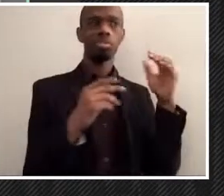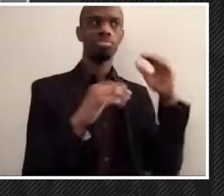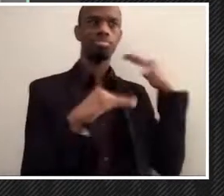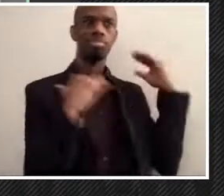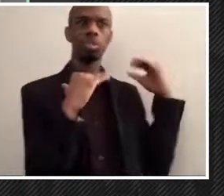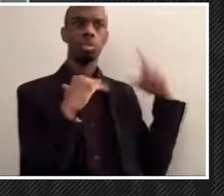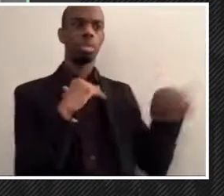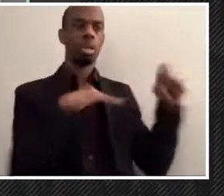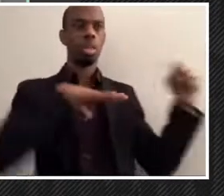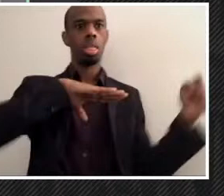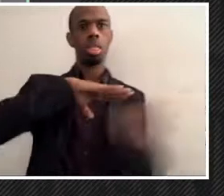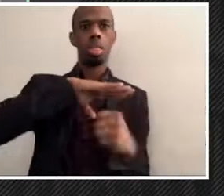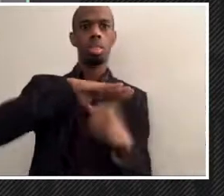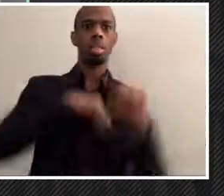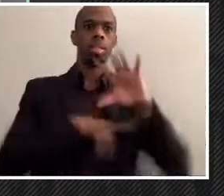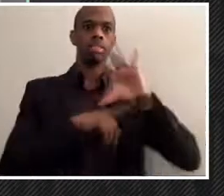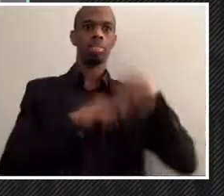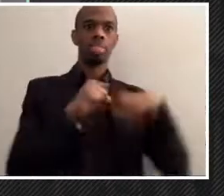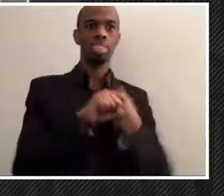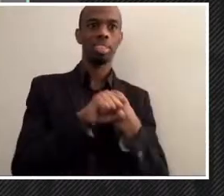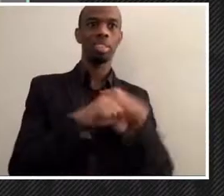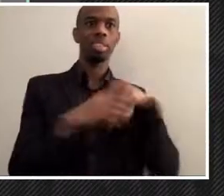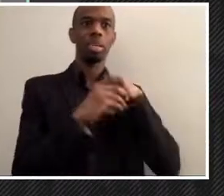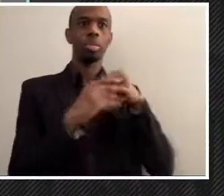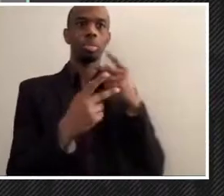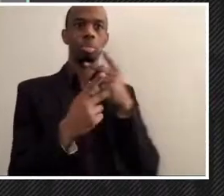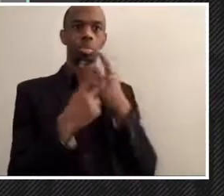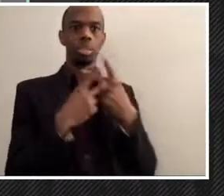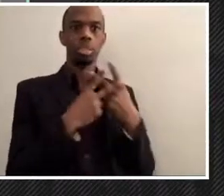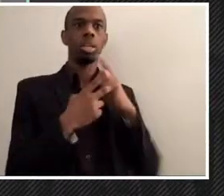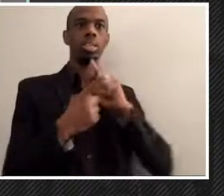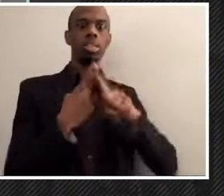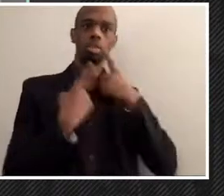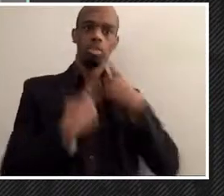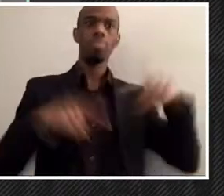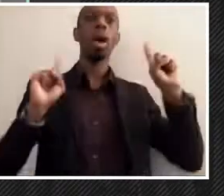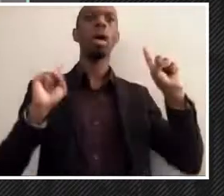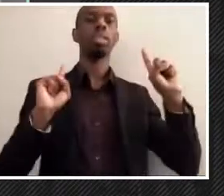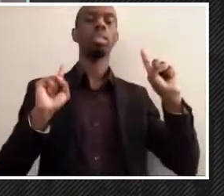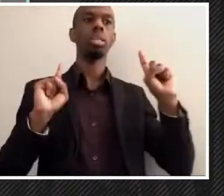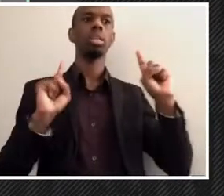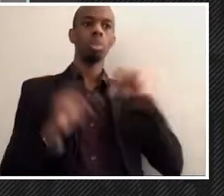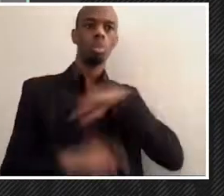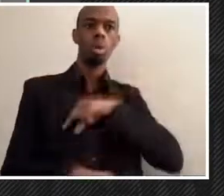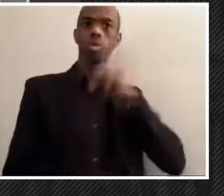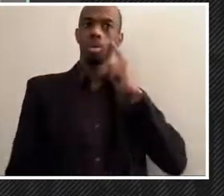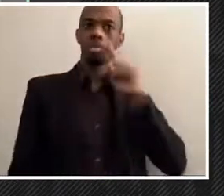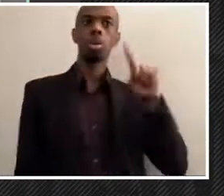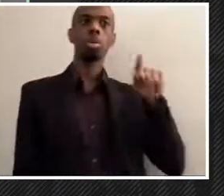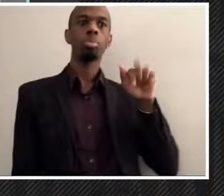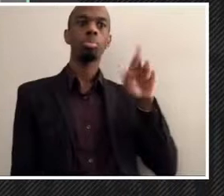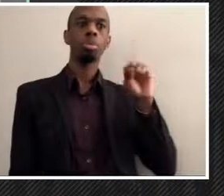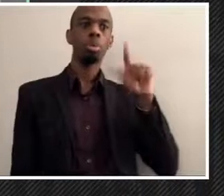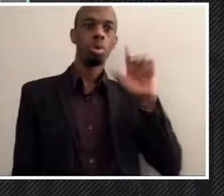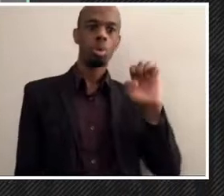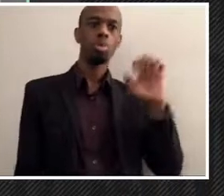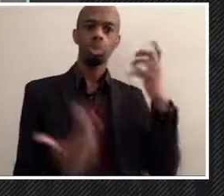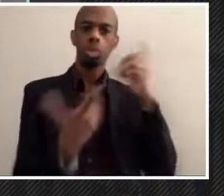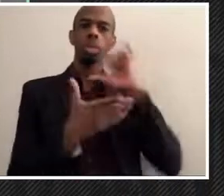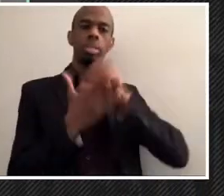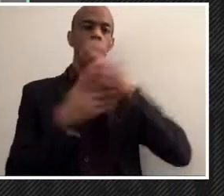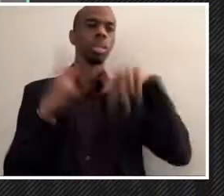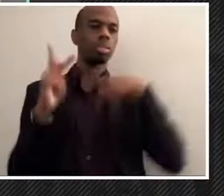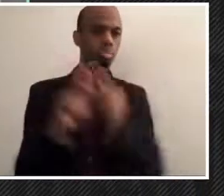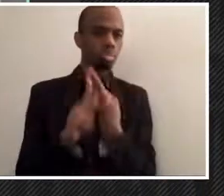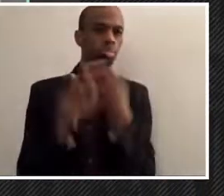parole, ensuring that Black and Brown communities aren't overly surveilled. These are, you know, the consistent themes of